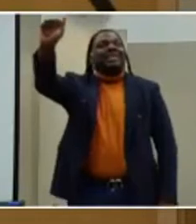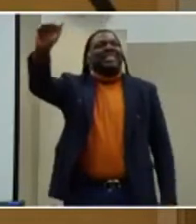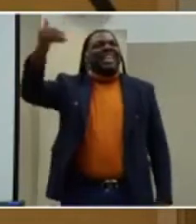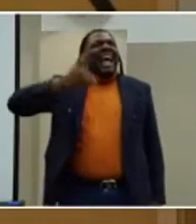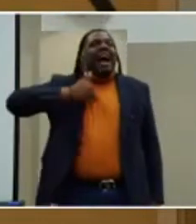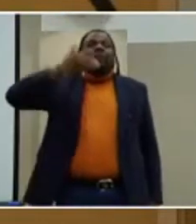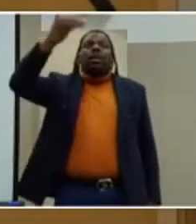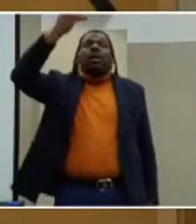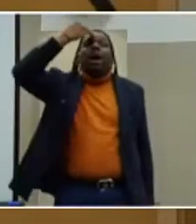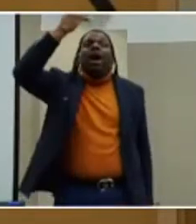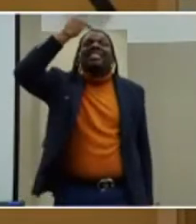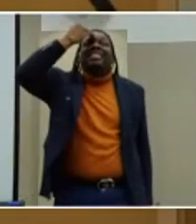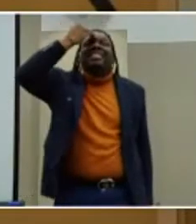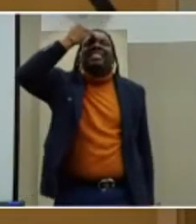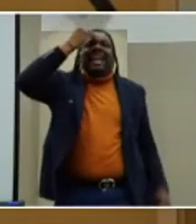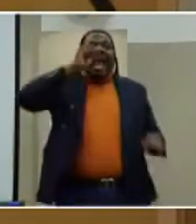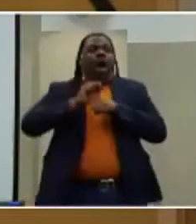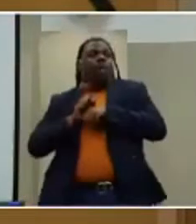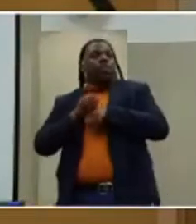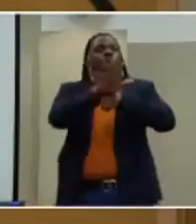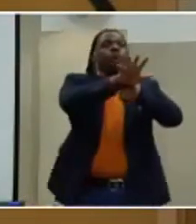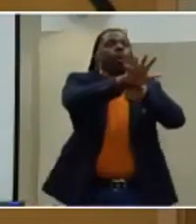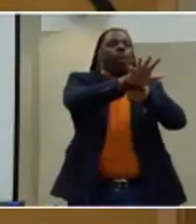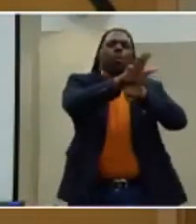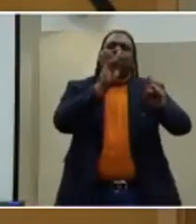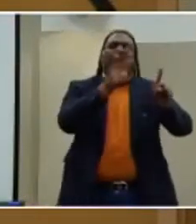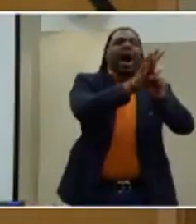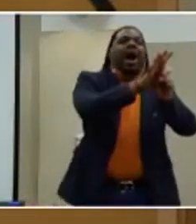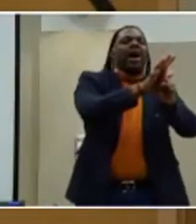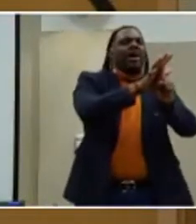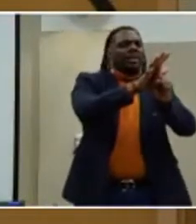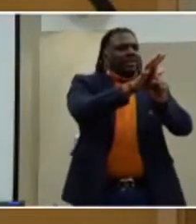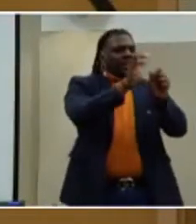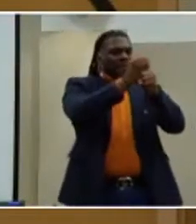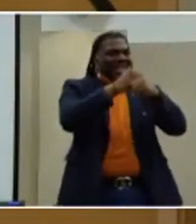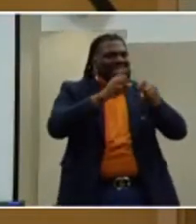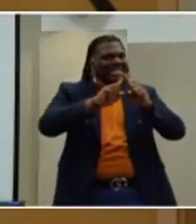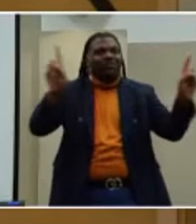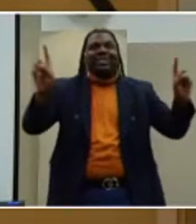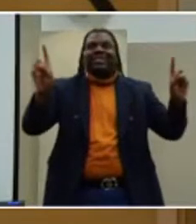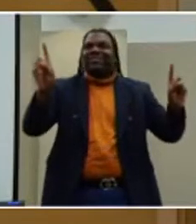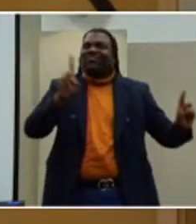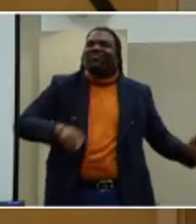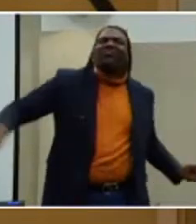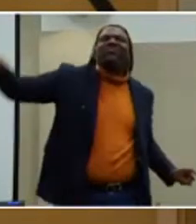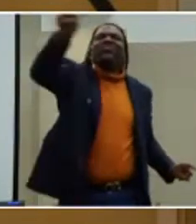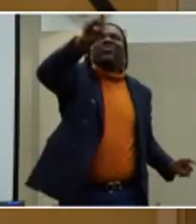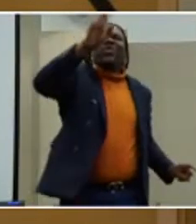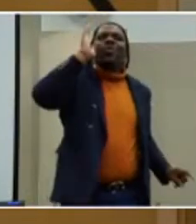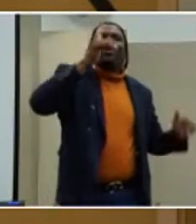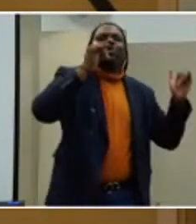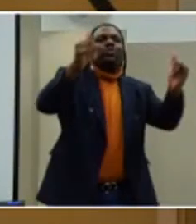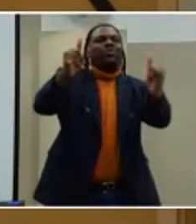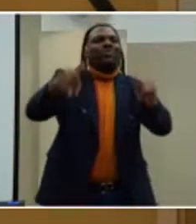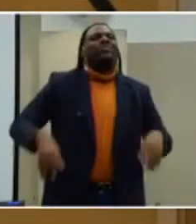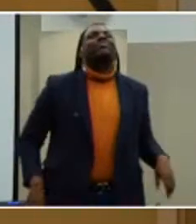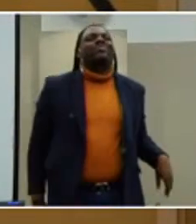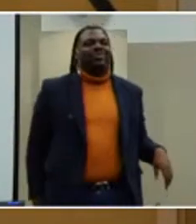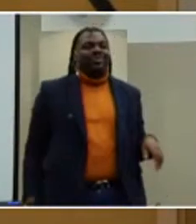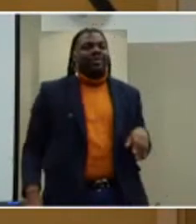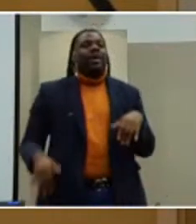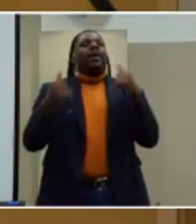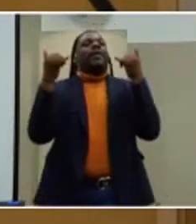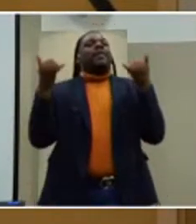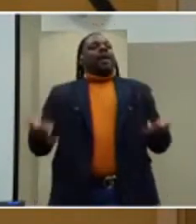have the knowledge and influence to make a difference in their lives and the lives of others. Now,